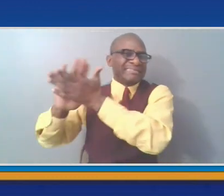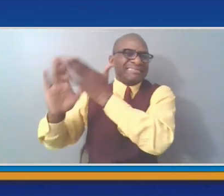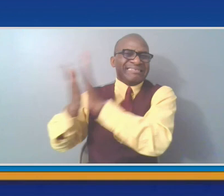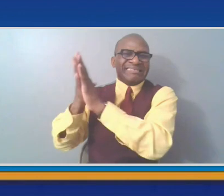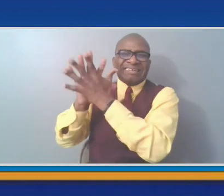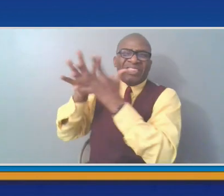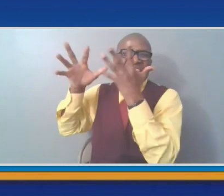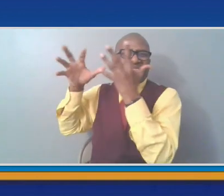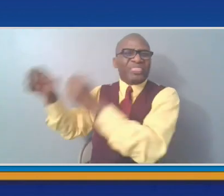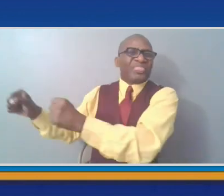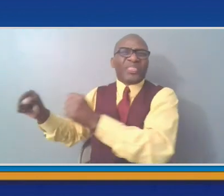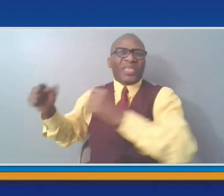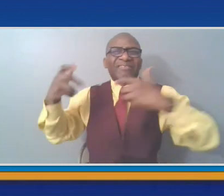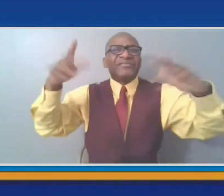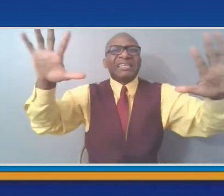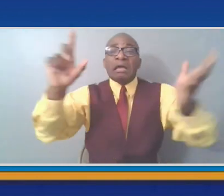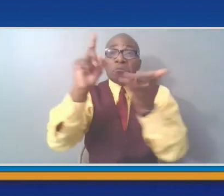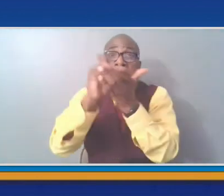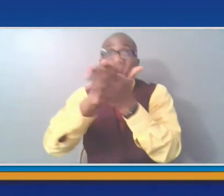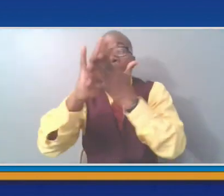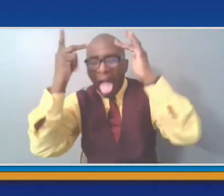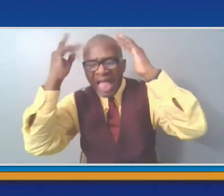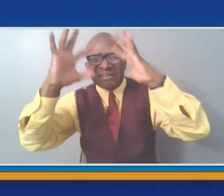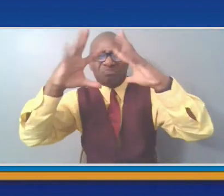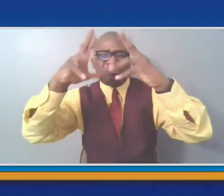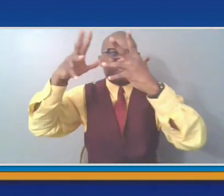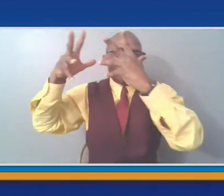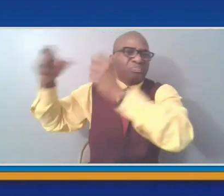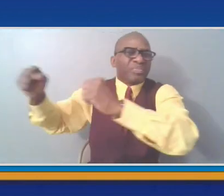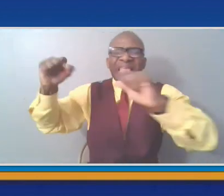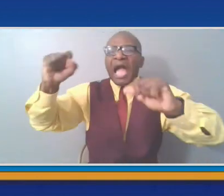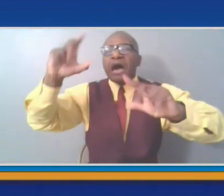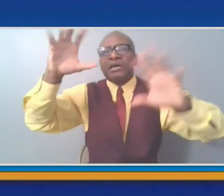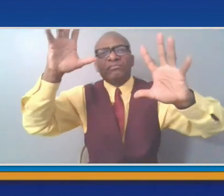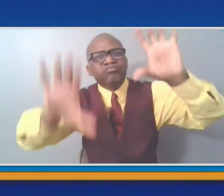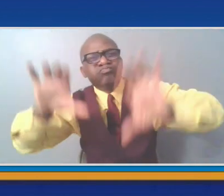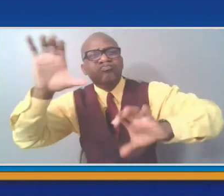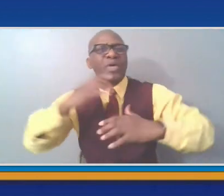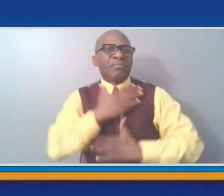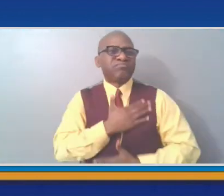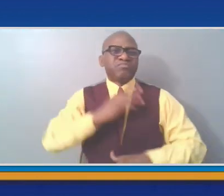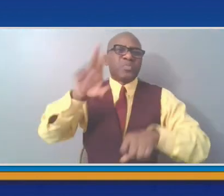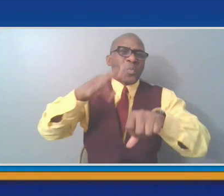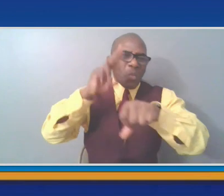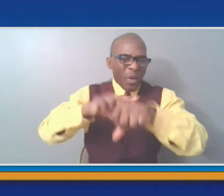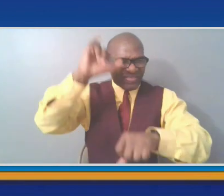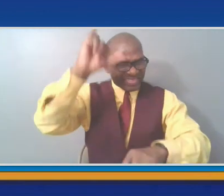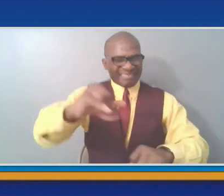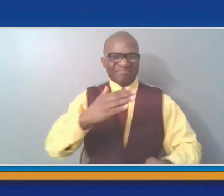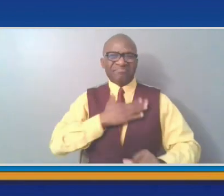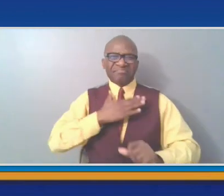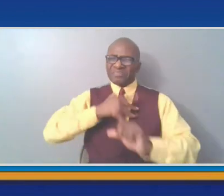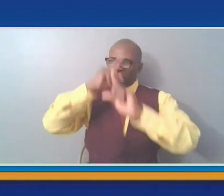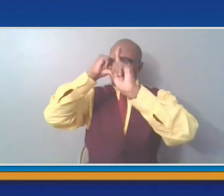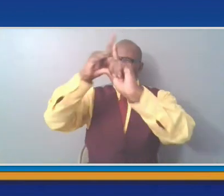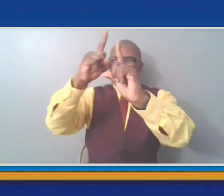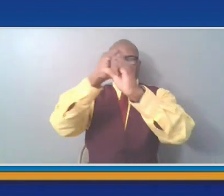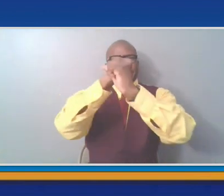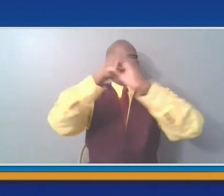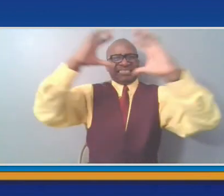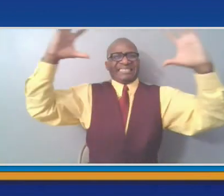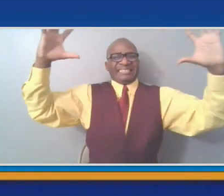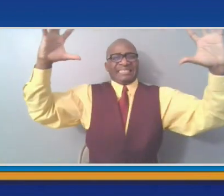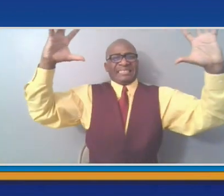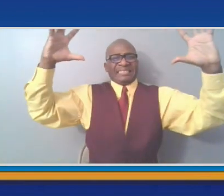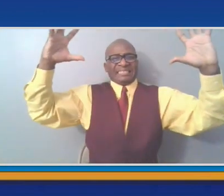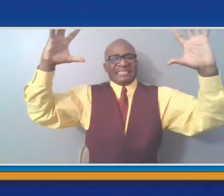get out of all of this. And we will get out of it. So thank you, Samantha, for your question. Thank you, David, for your question. If there's any other members of the press have any other questions, they can direct it